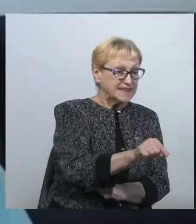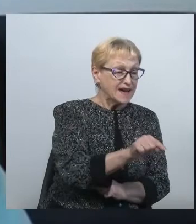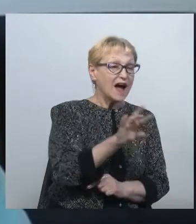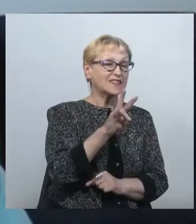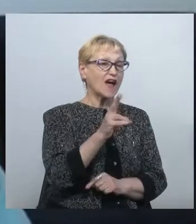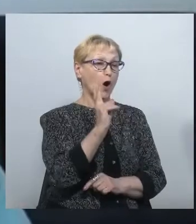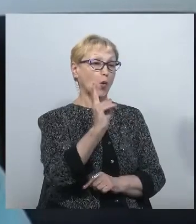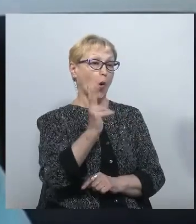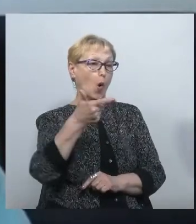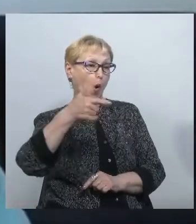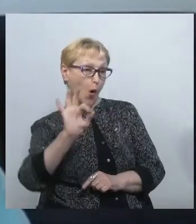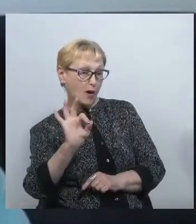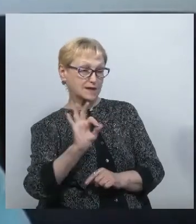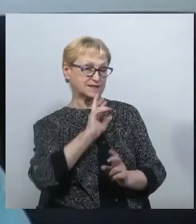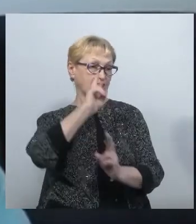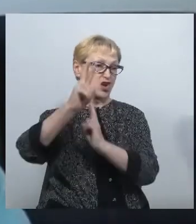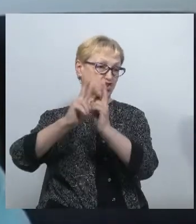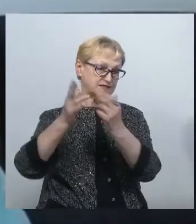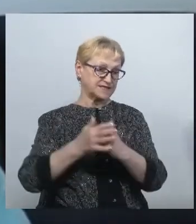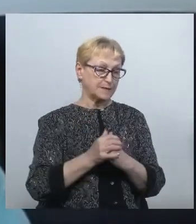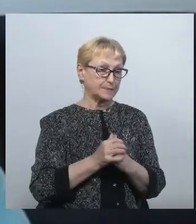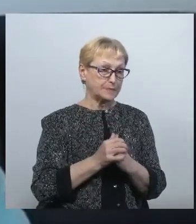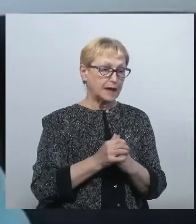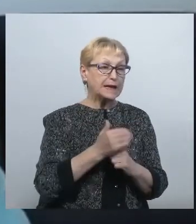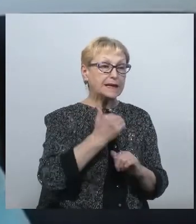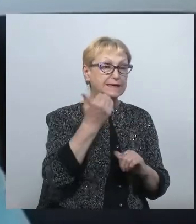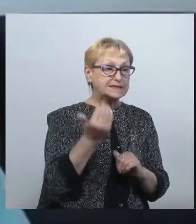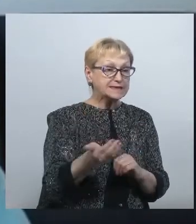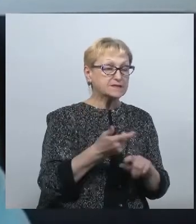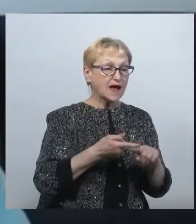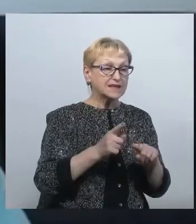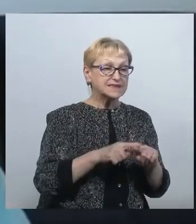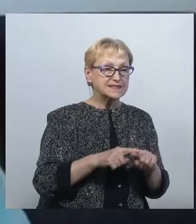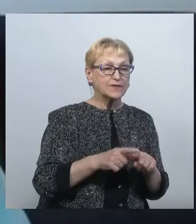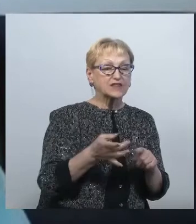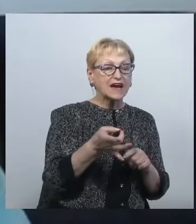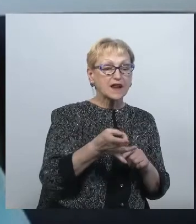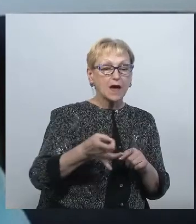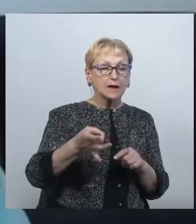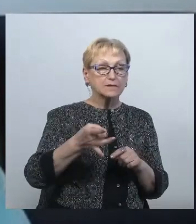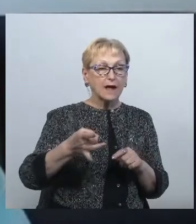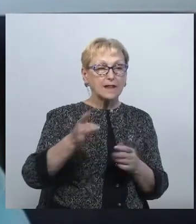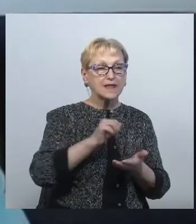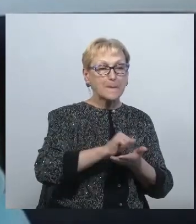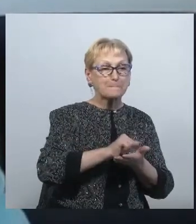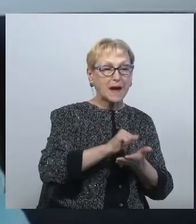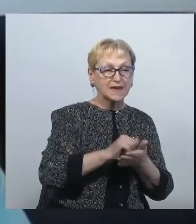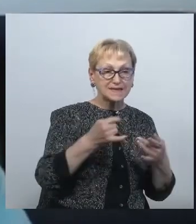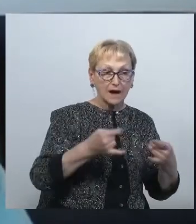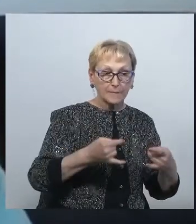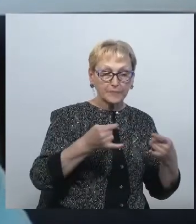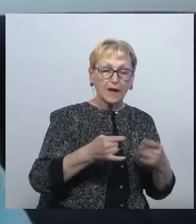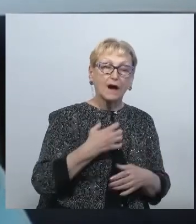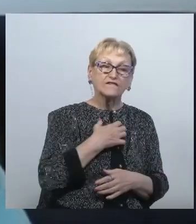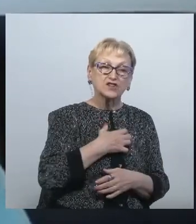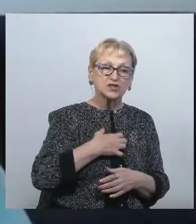those they complain about often reply to these or satisfy these complaints. Usually these complaints against regional media, and